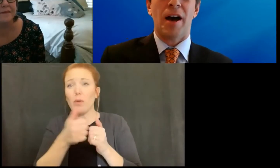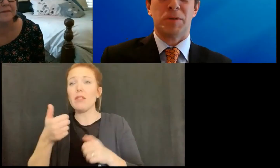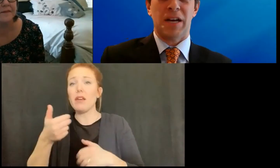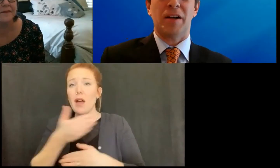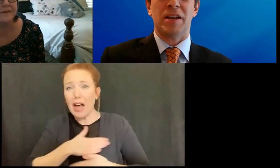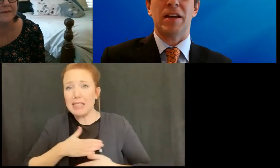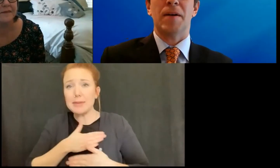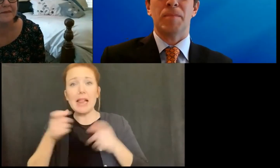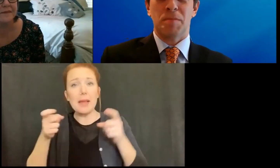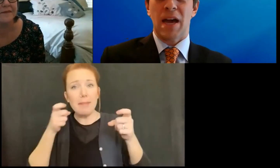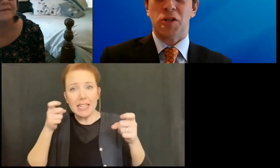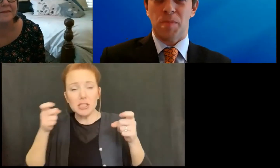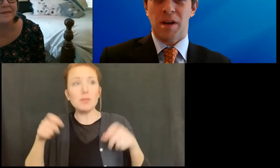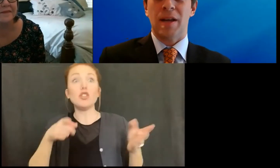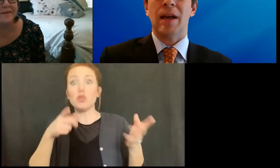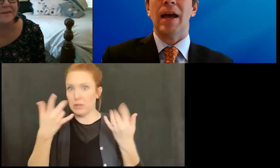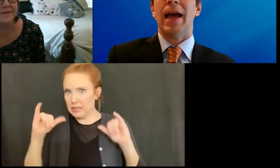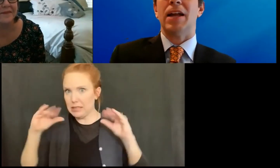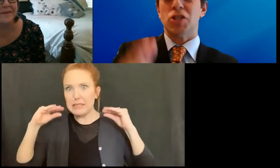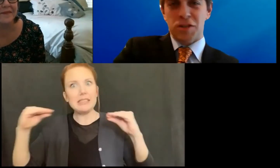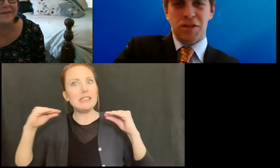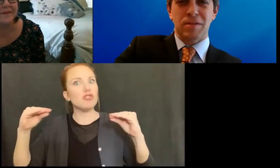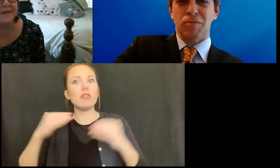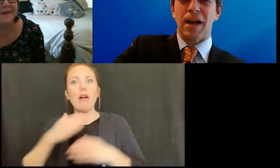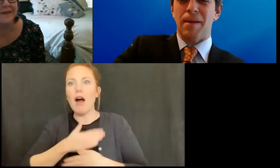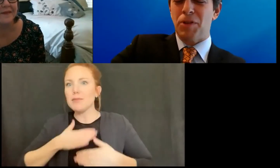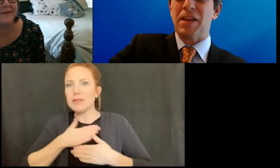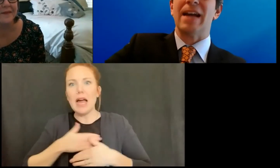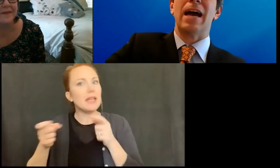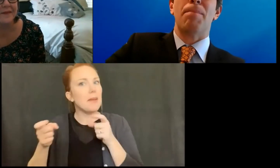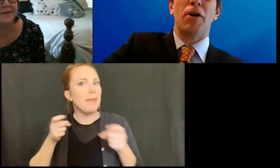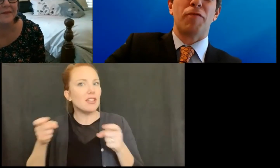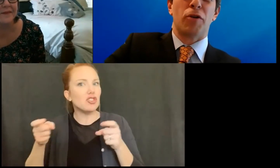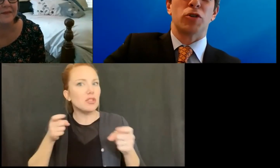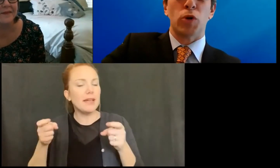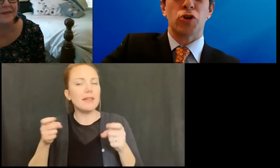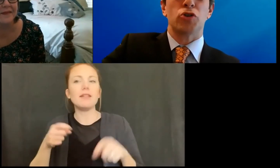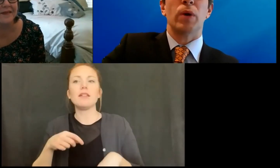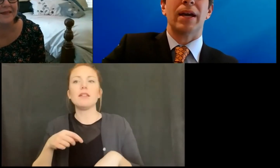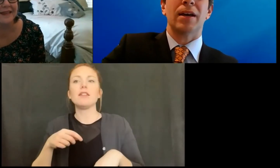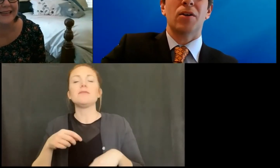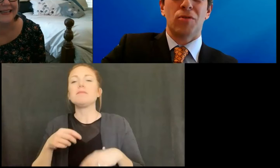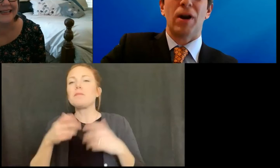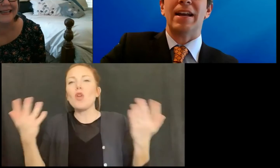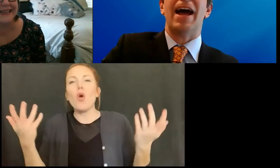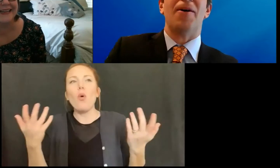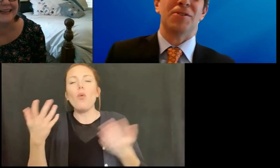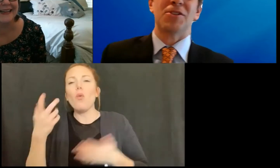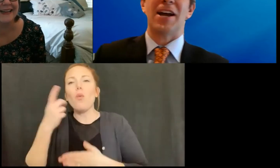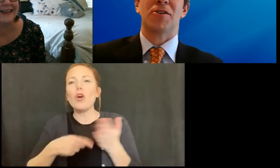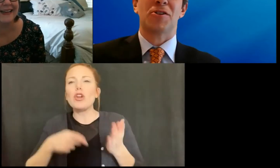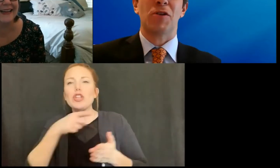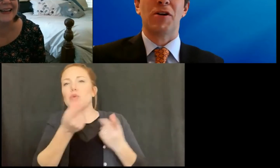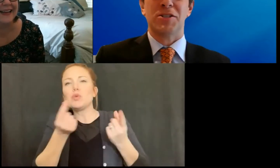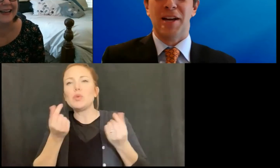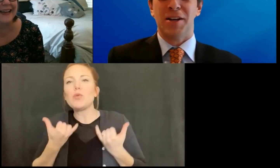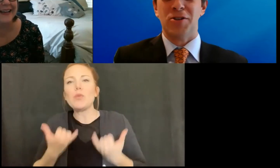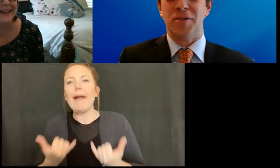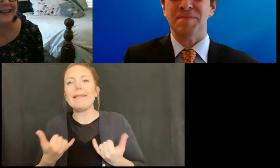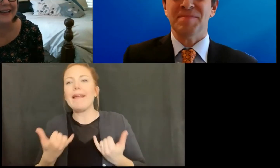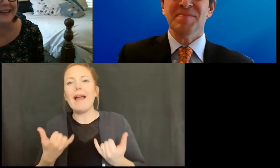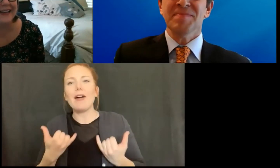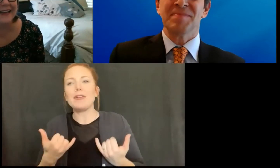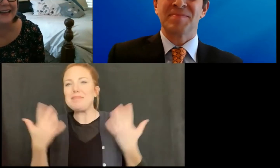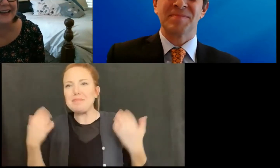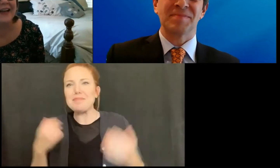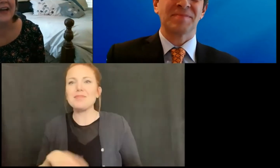teach hospitality management, and just put the end cap on it for us, what you're doing right now, just how your career has taken a